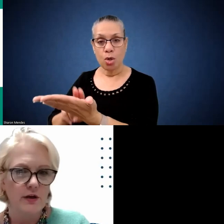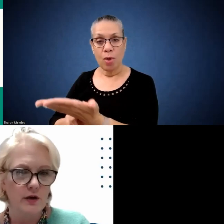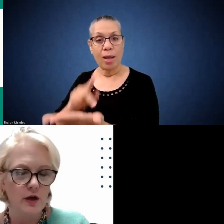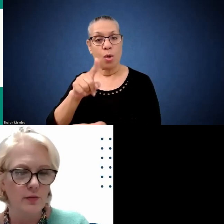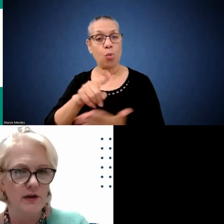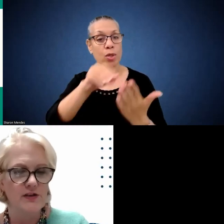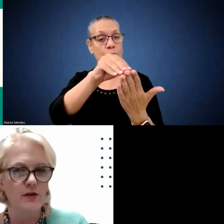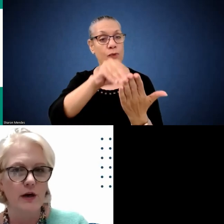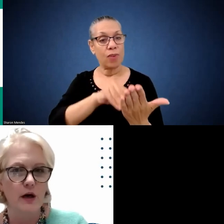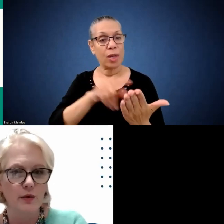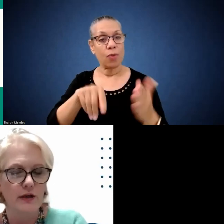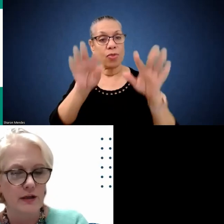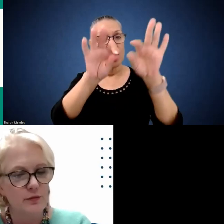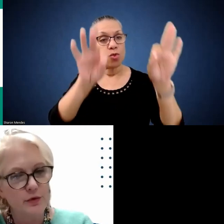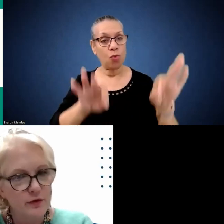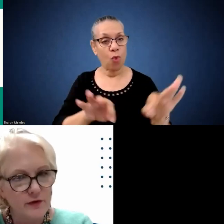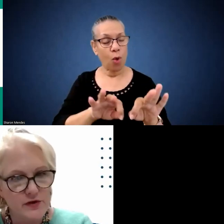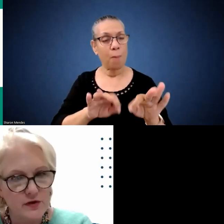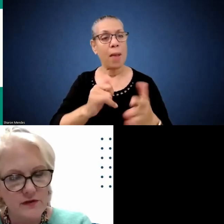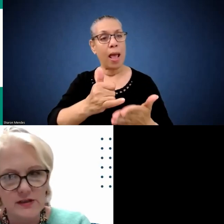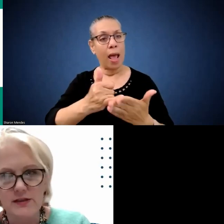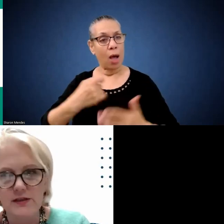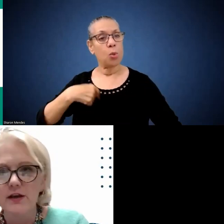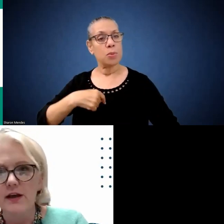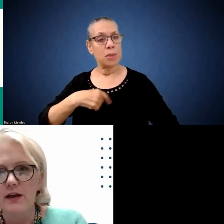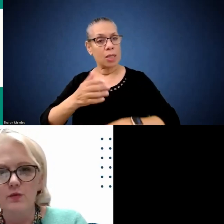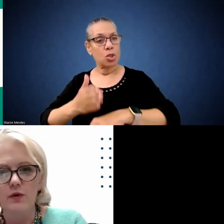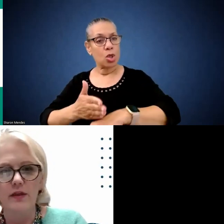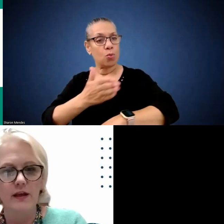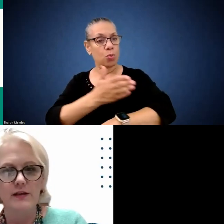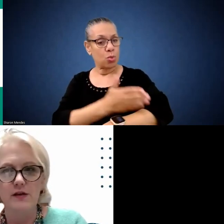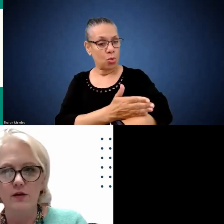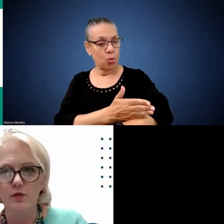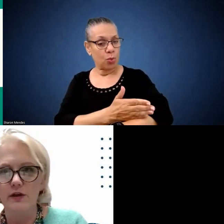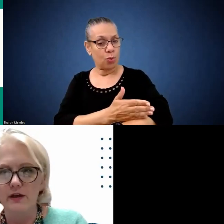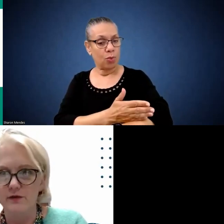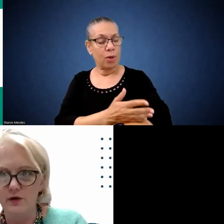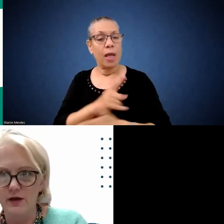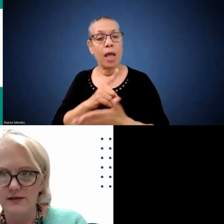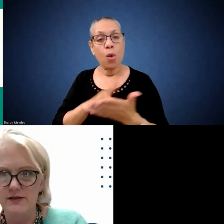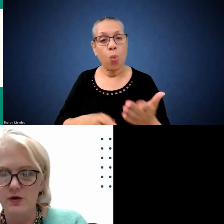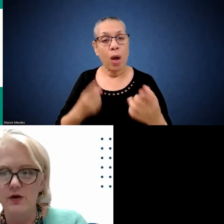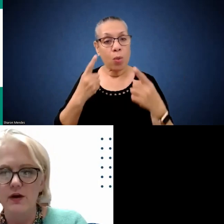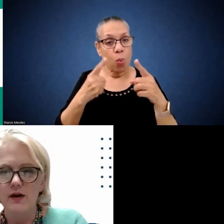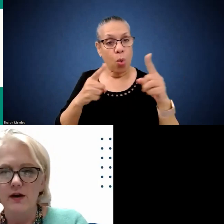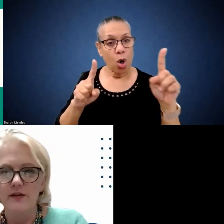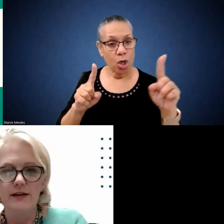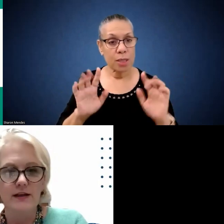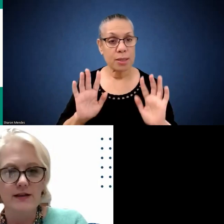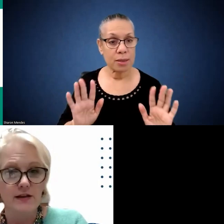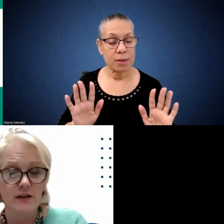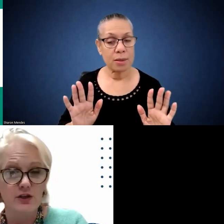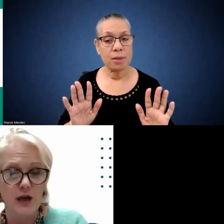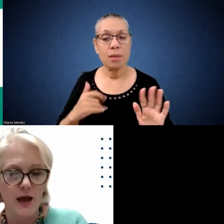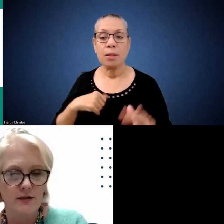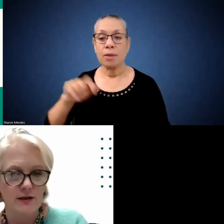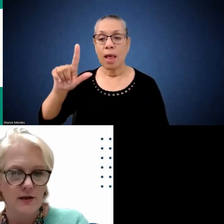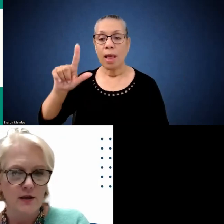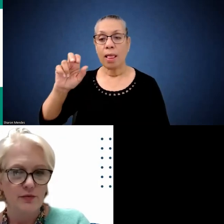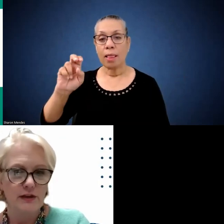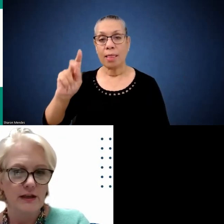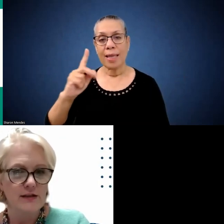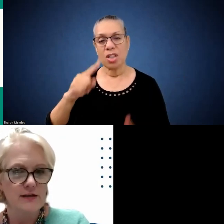form, you're helping us know how we can improve our services and what things are working for us. So the link is in the